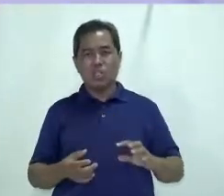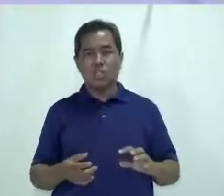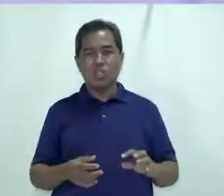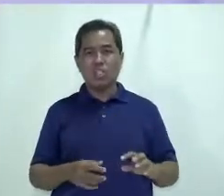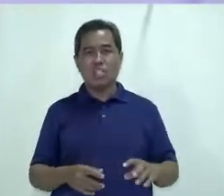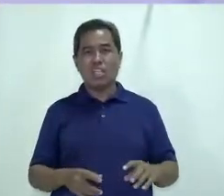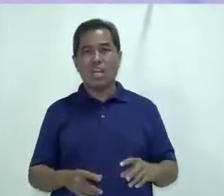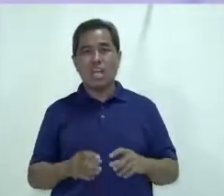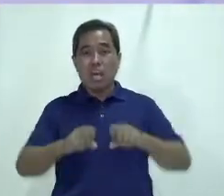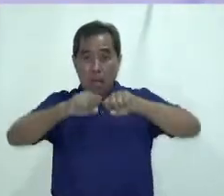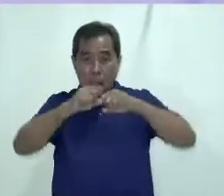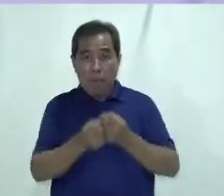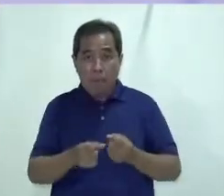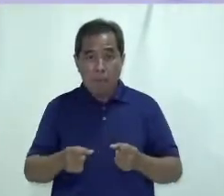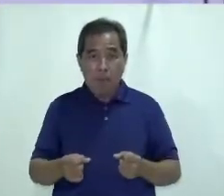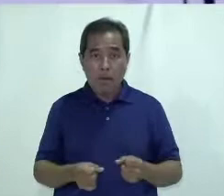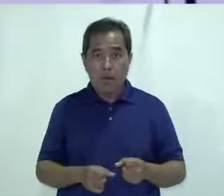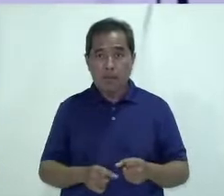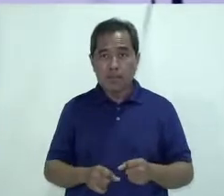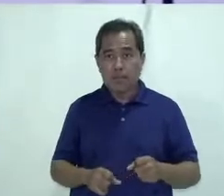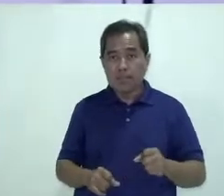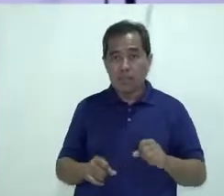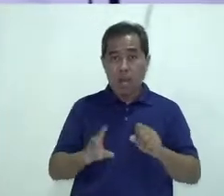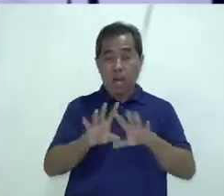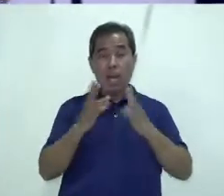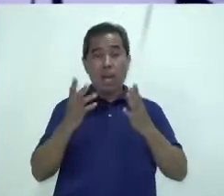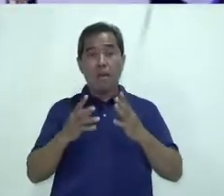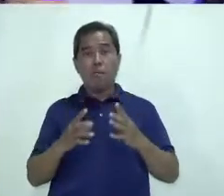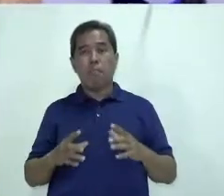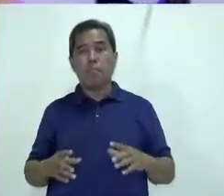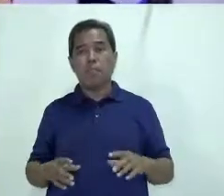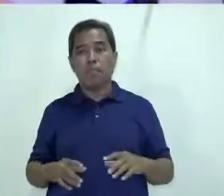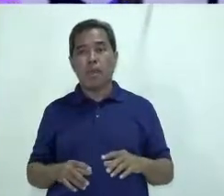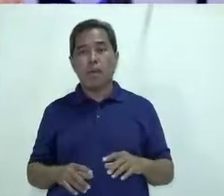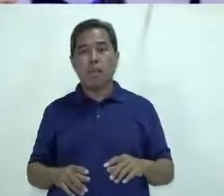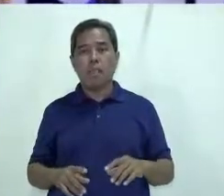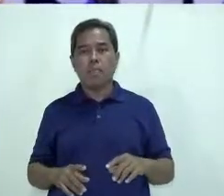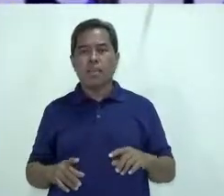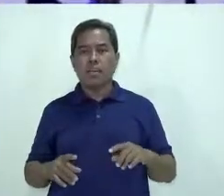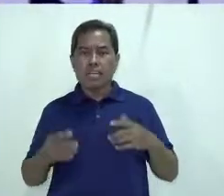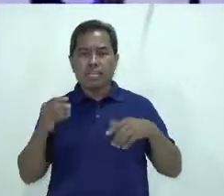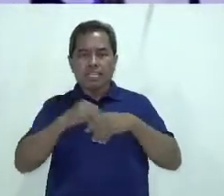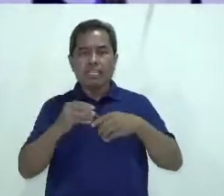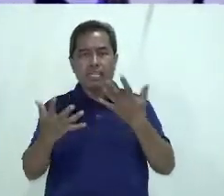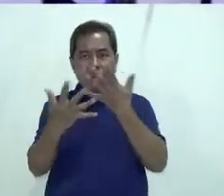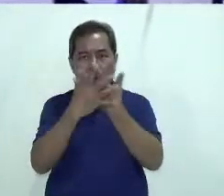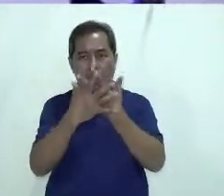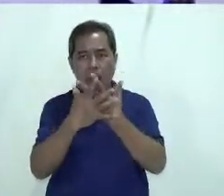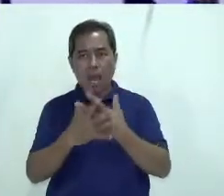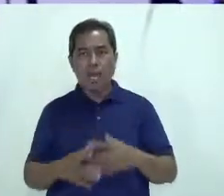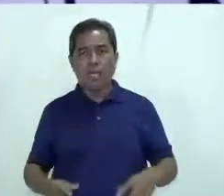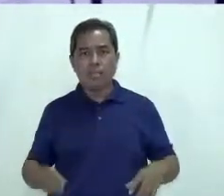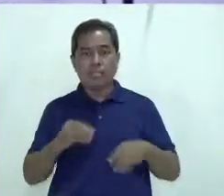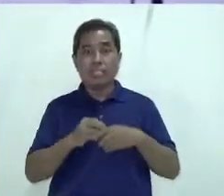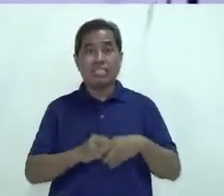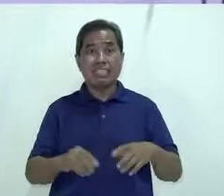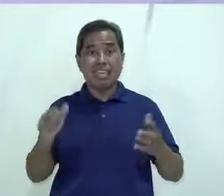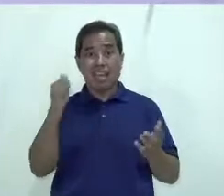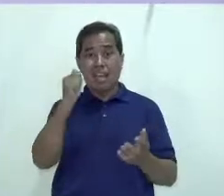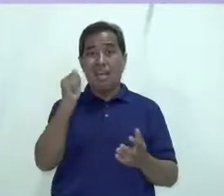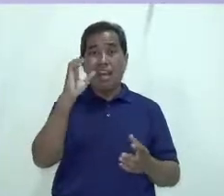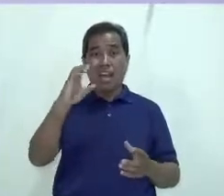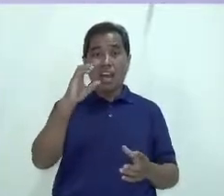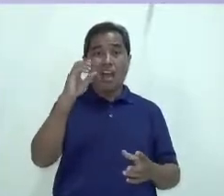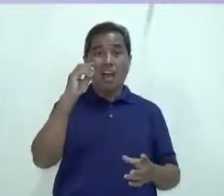theirs. The doors that flew open were not just their prison doors. Read it for yourself. Acts chapter 16.